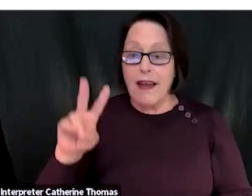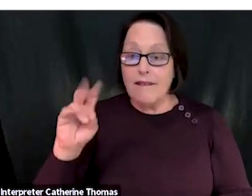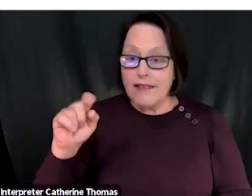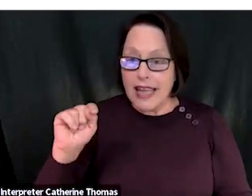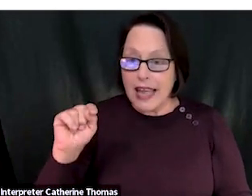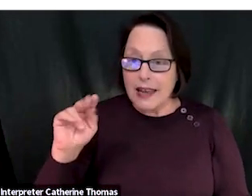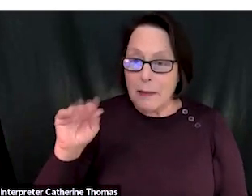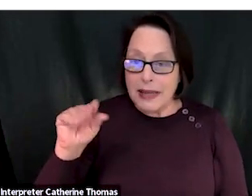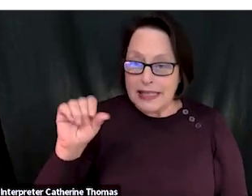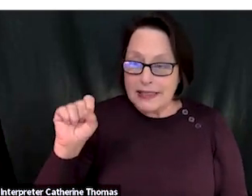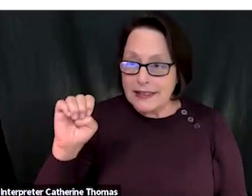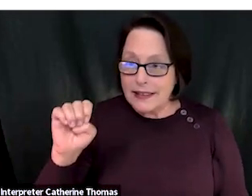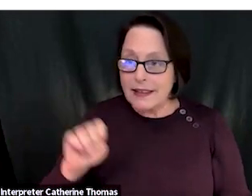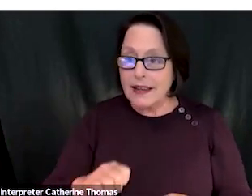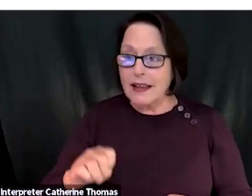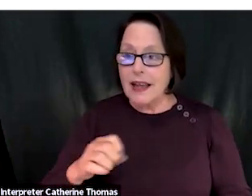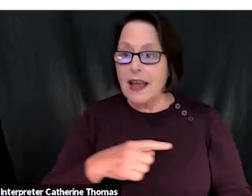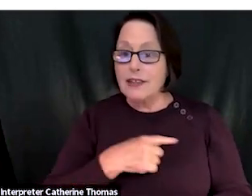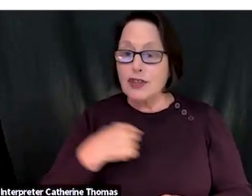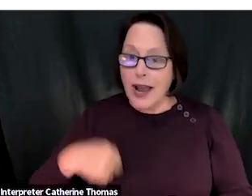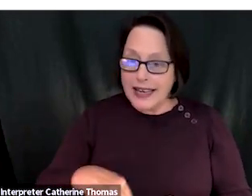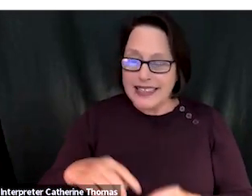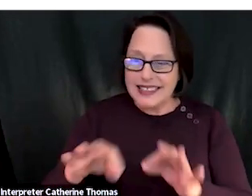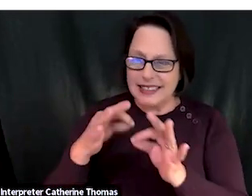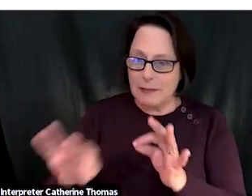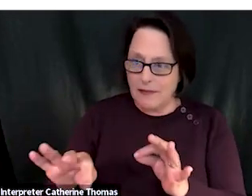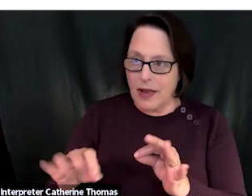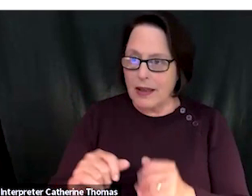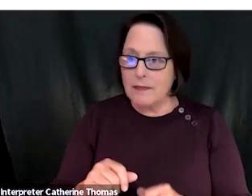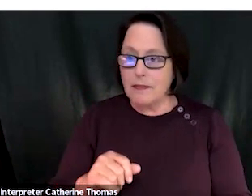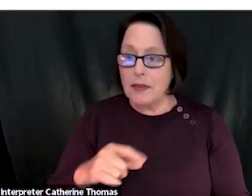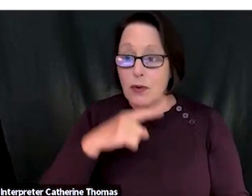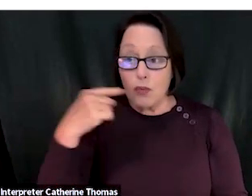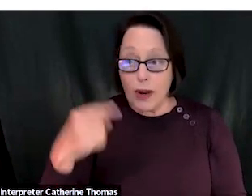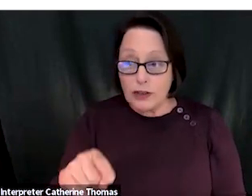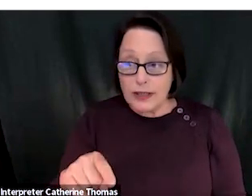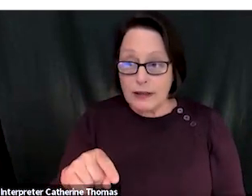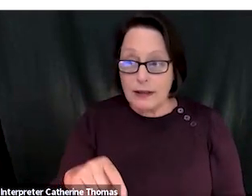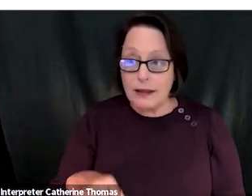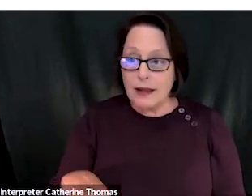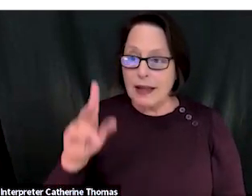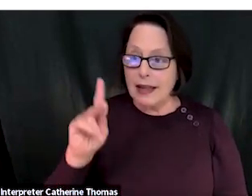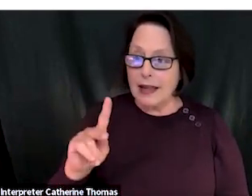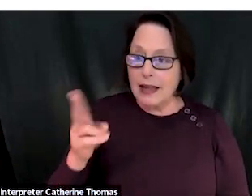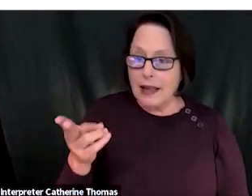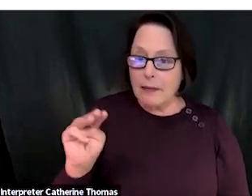Vietnamese, Chinese Simplified, Russian, Khmer,